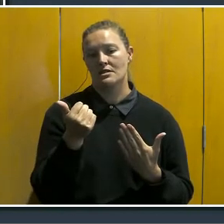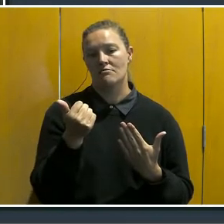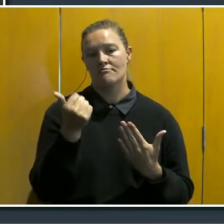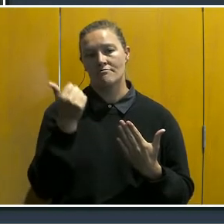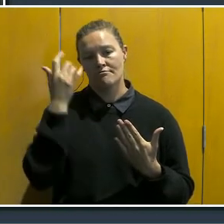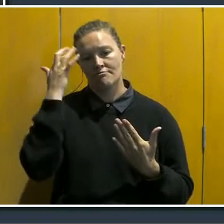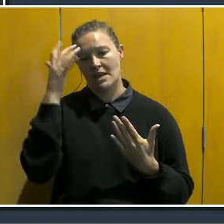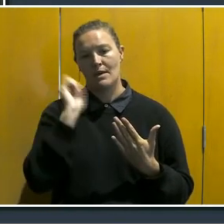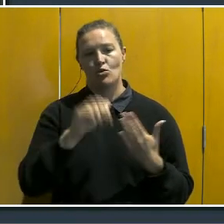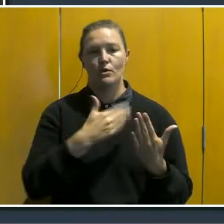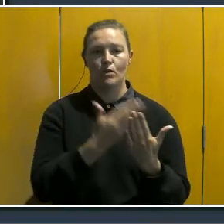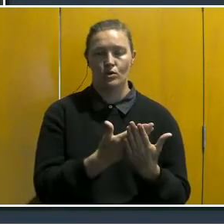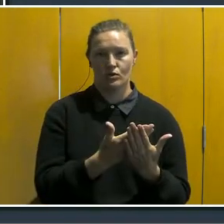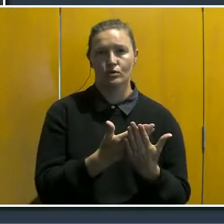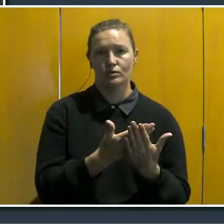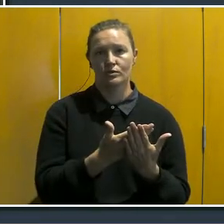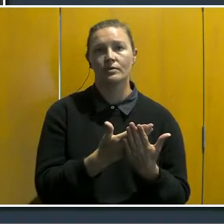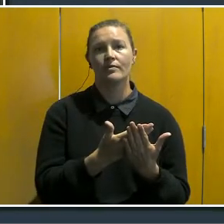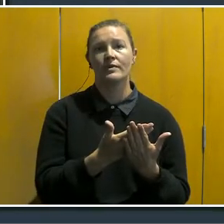achieve what you have stated, namely